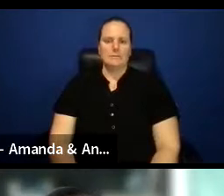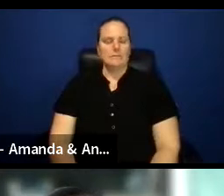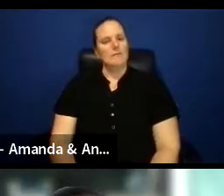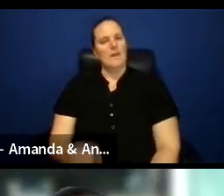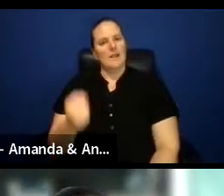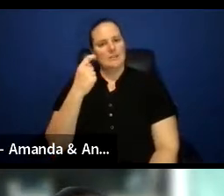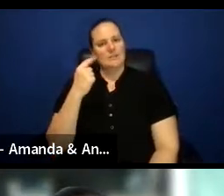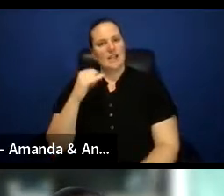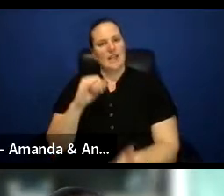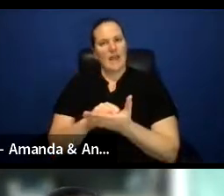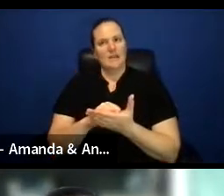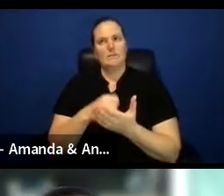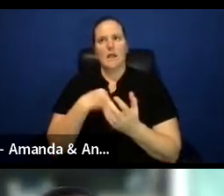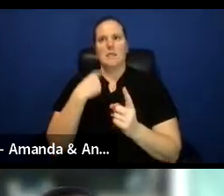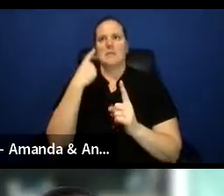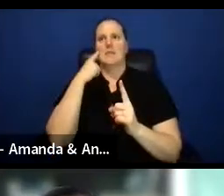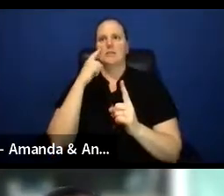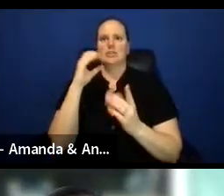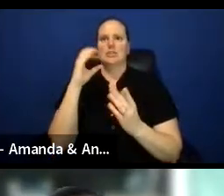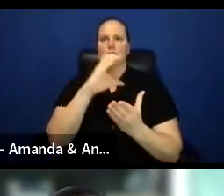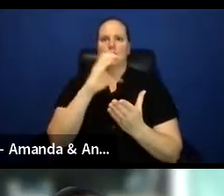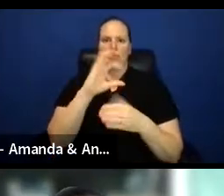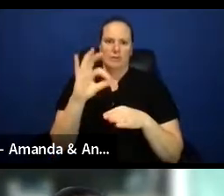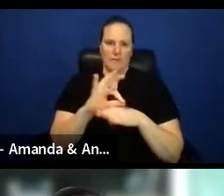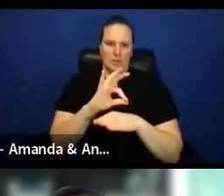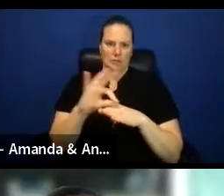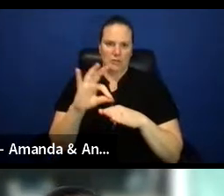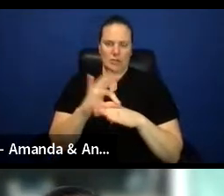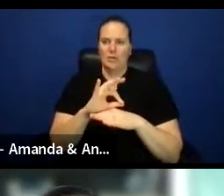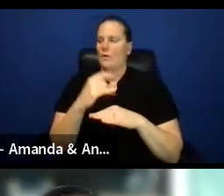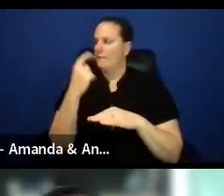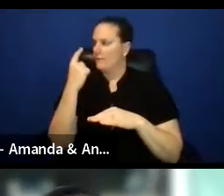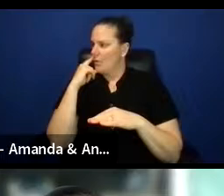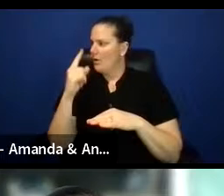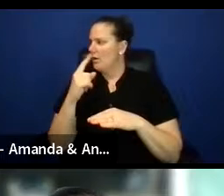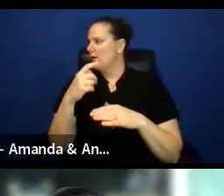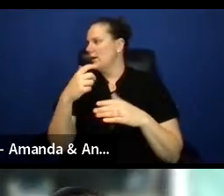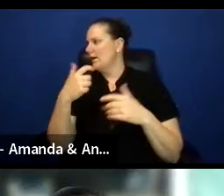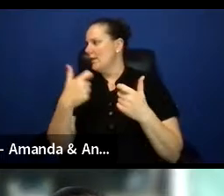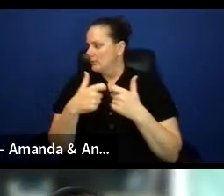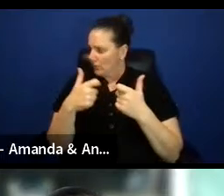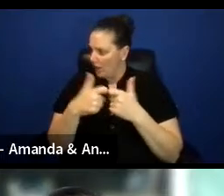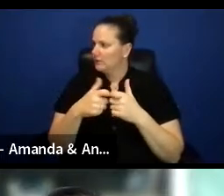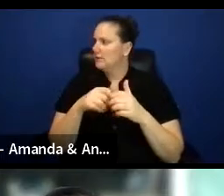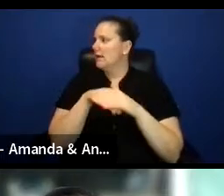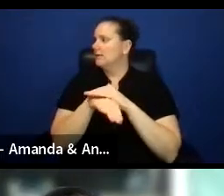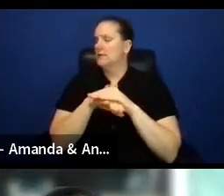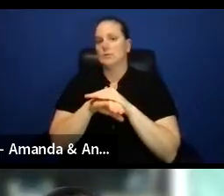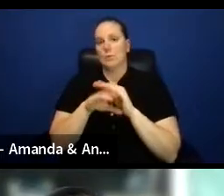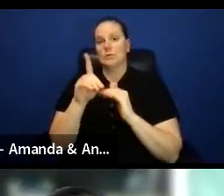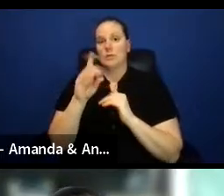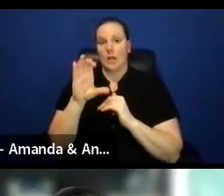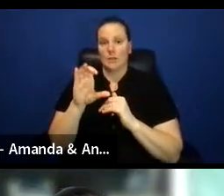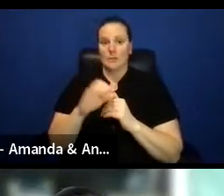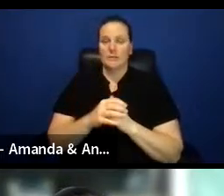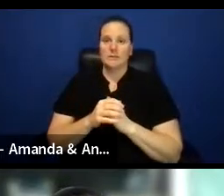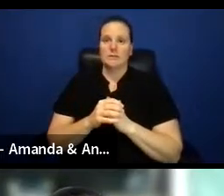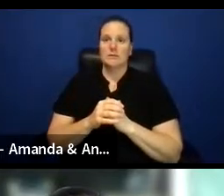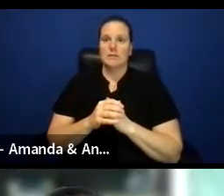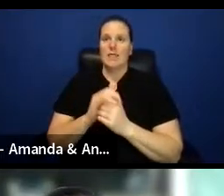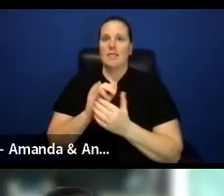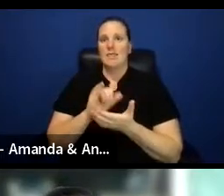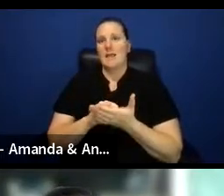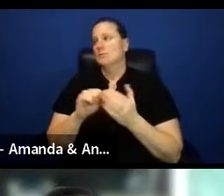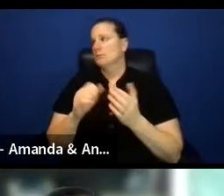think the search function for the electronically accessible documents are probably the best